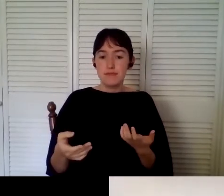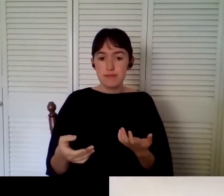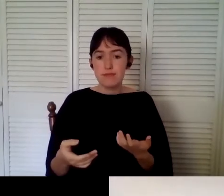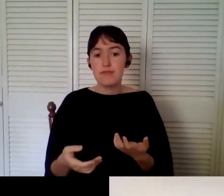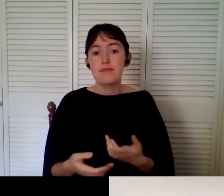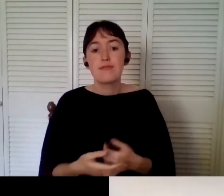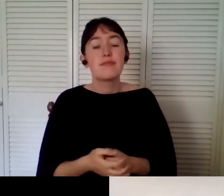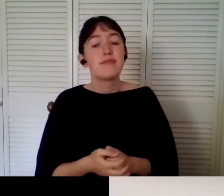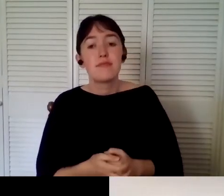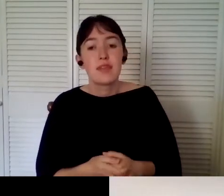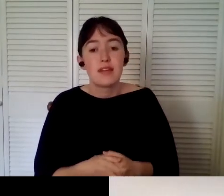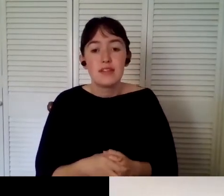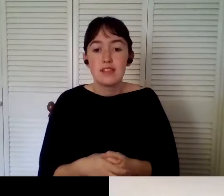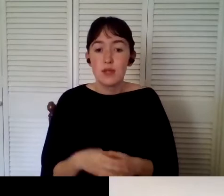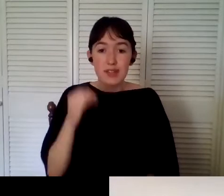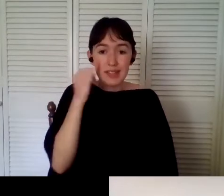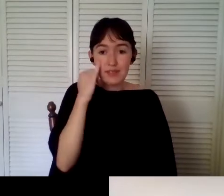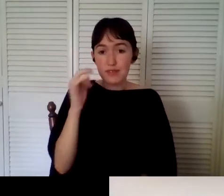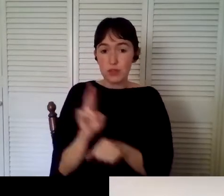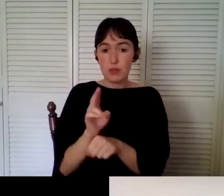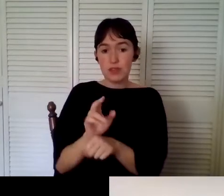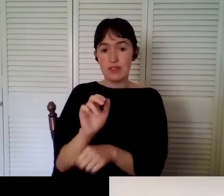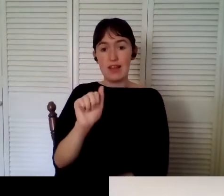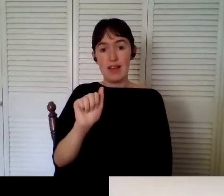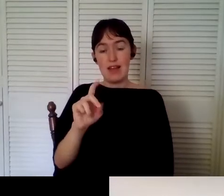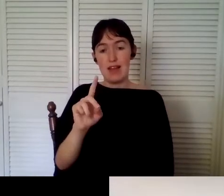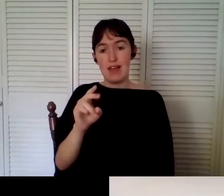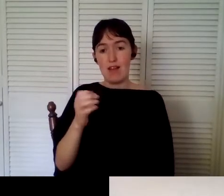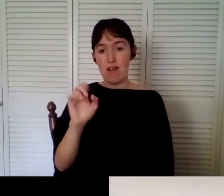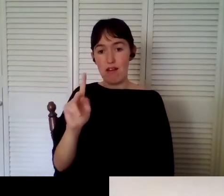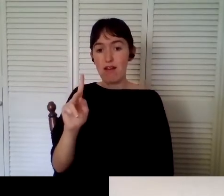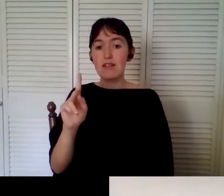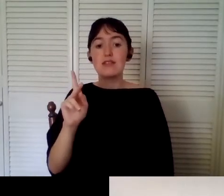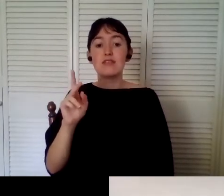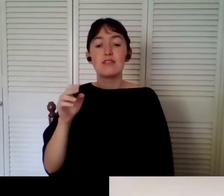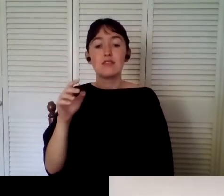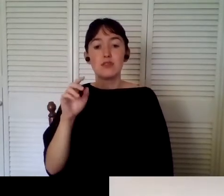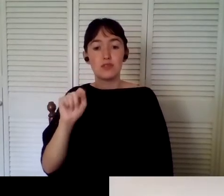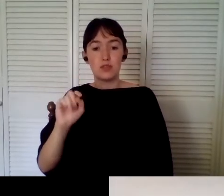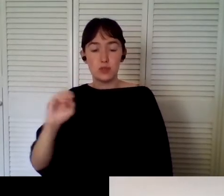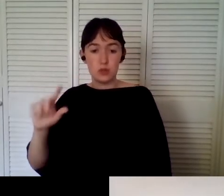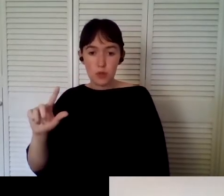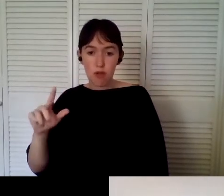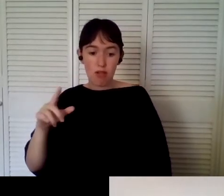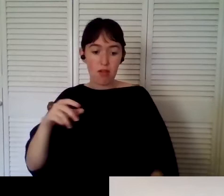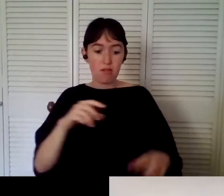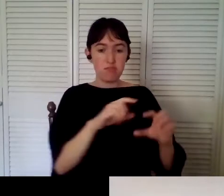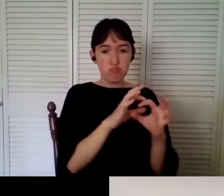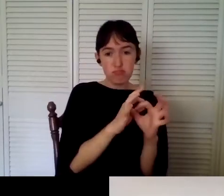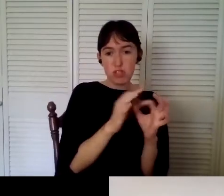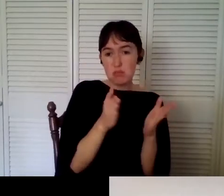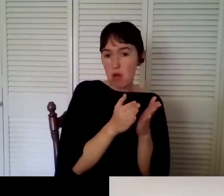you would accomplish using an ad hoc tool like this are Mhm. tasks that women performed around the